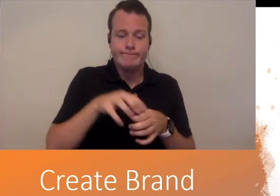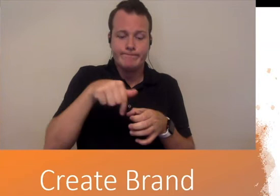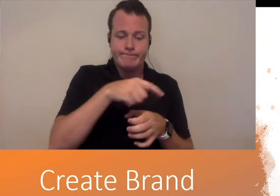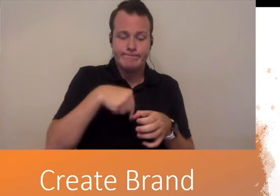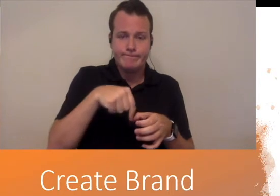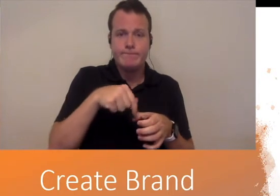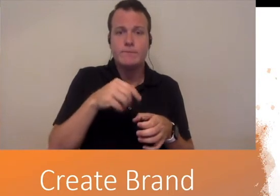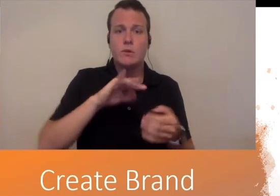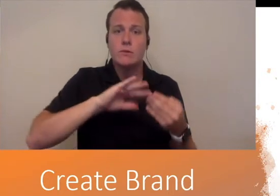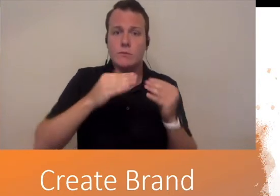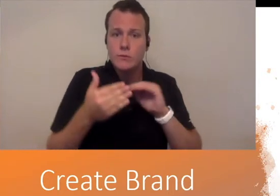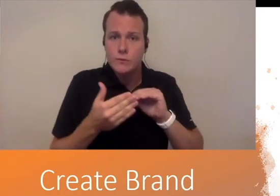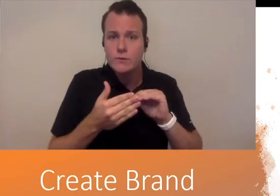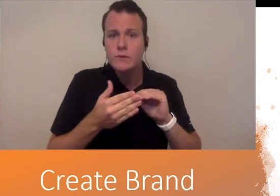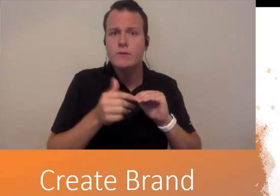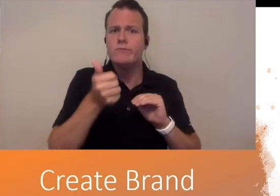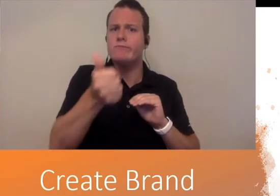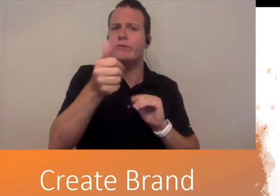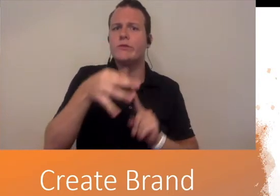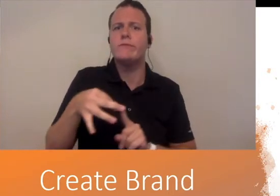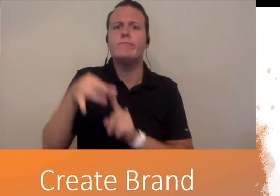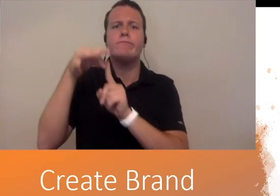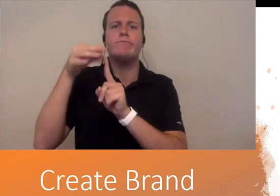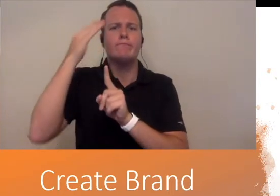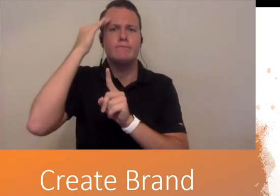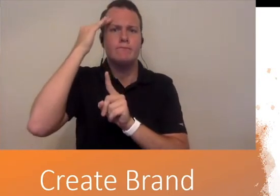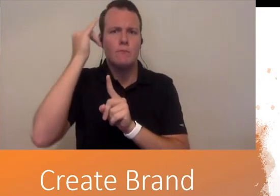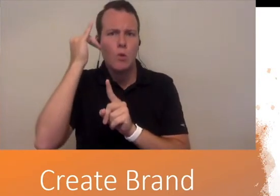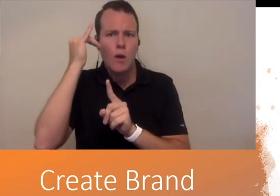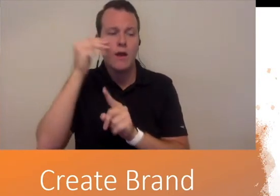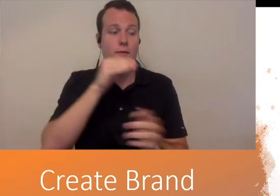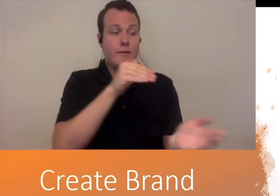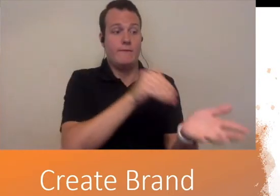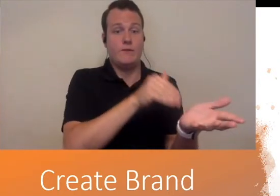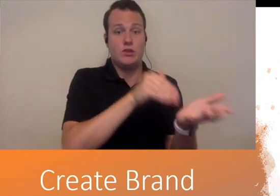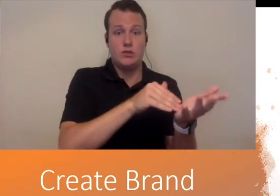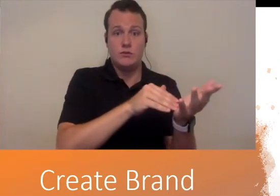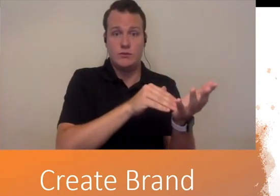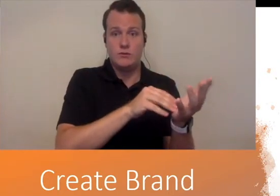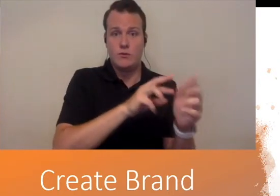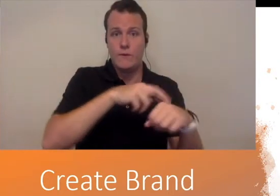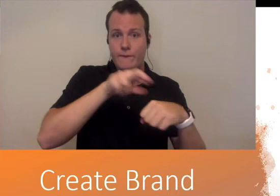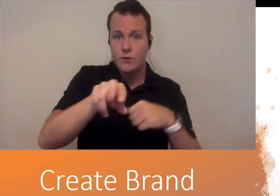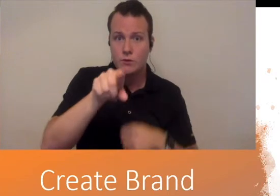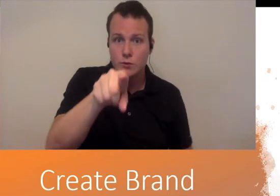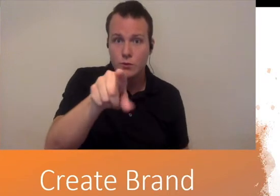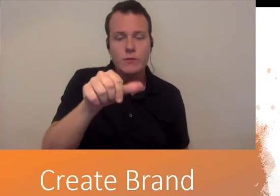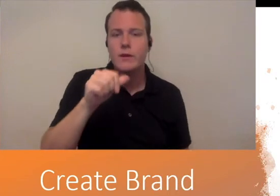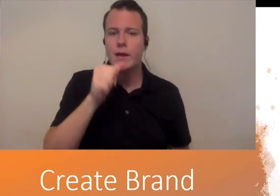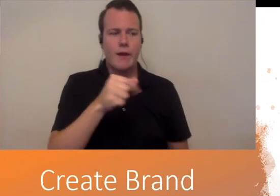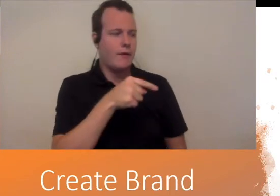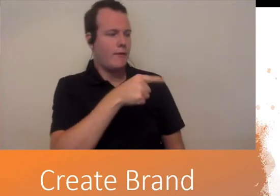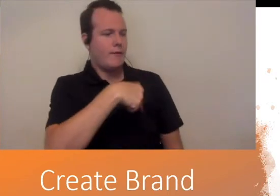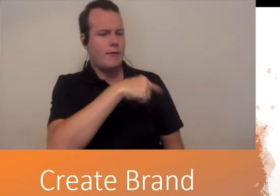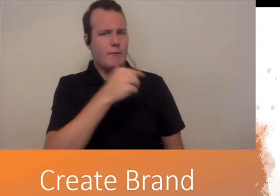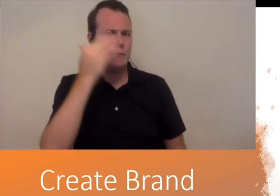audiologists that may be in your community? Why should that physician refer to you and not to one of